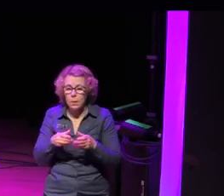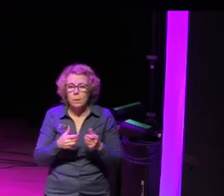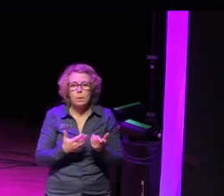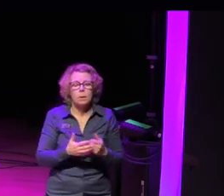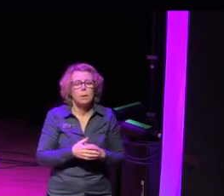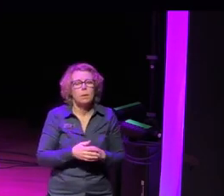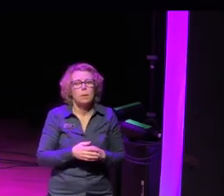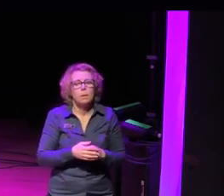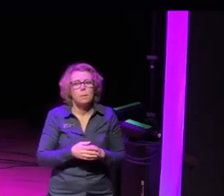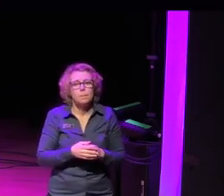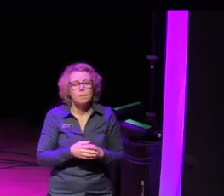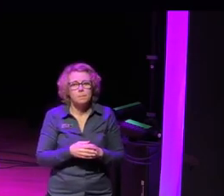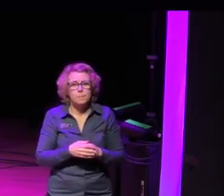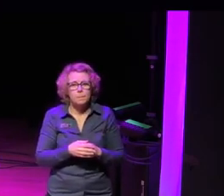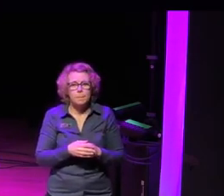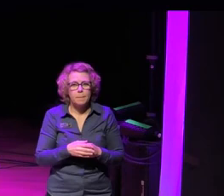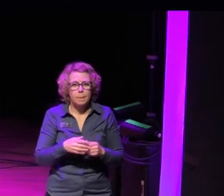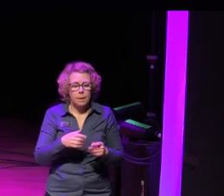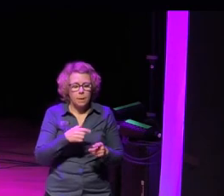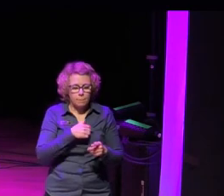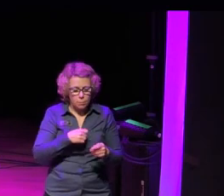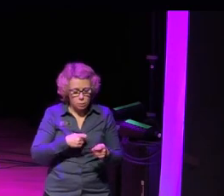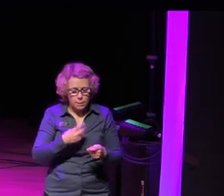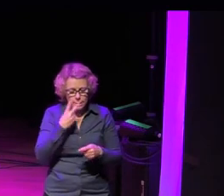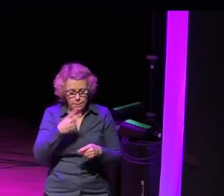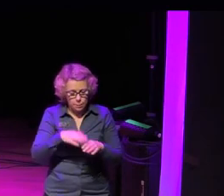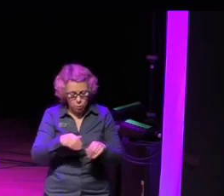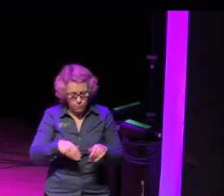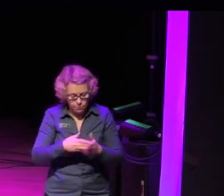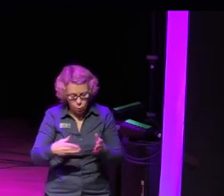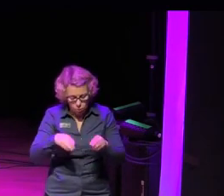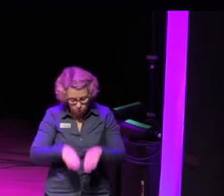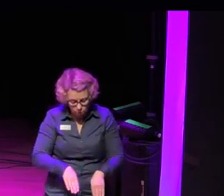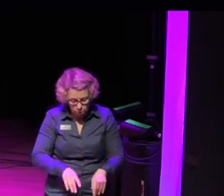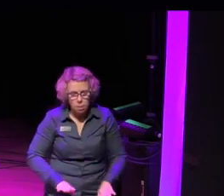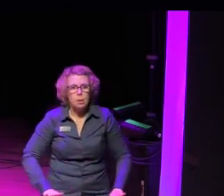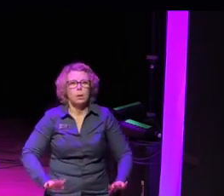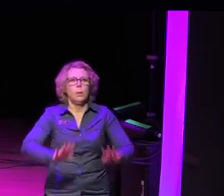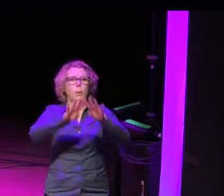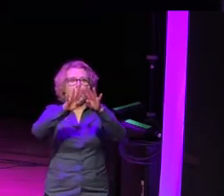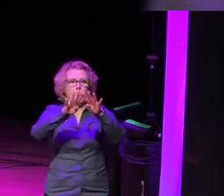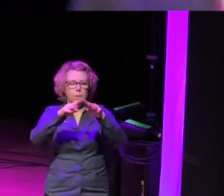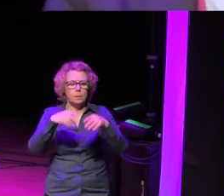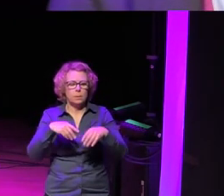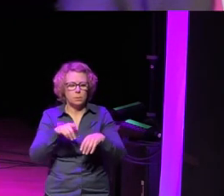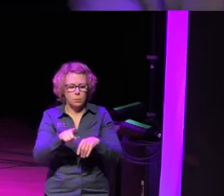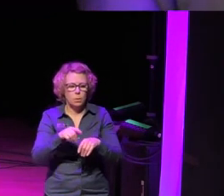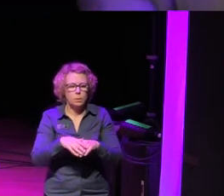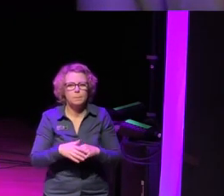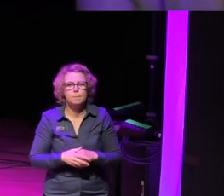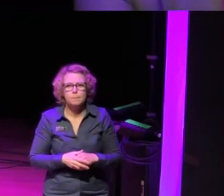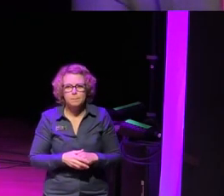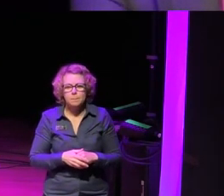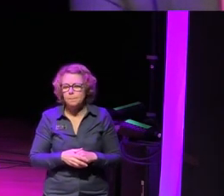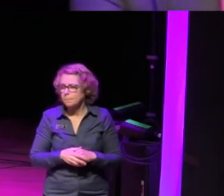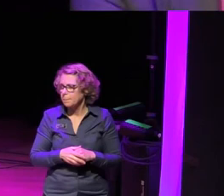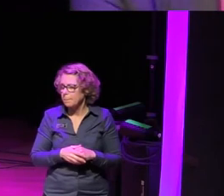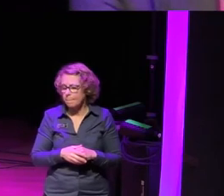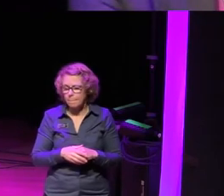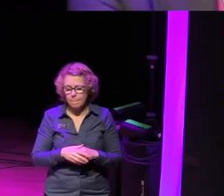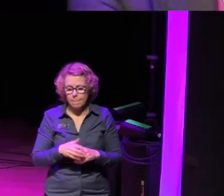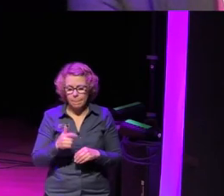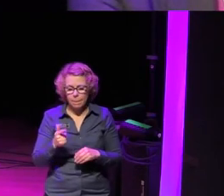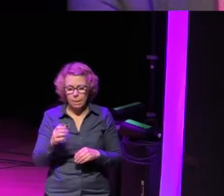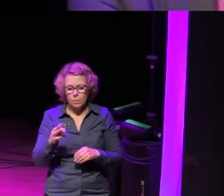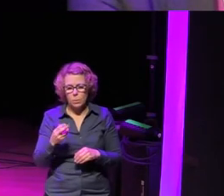get a bottom-up approach to this. Okay. Right. I would say, for me, I agree with the idea